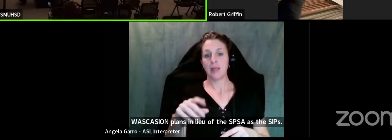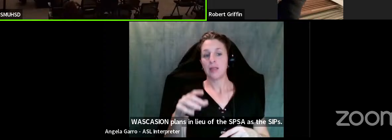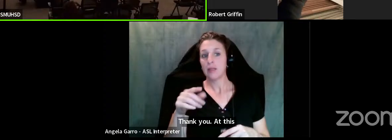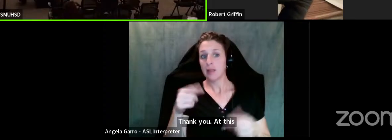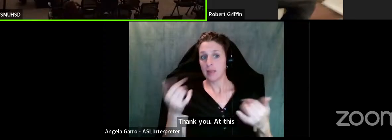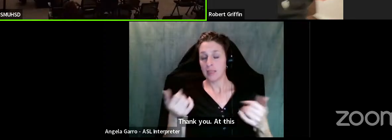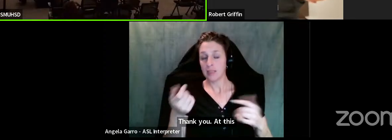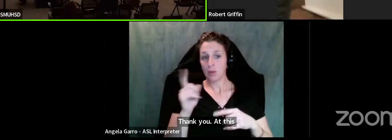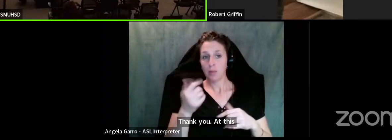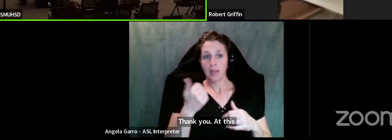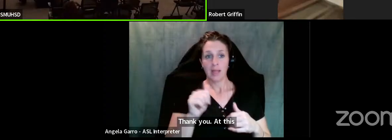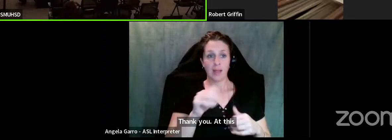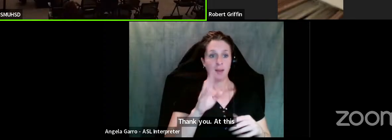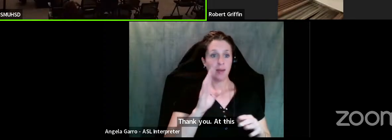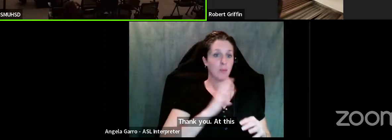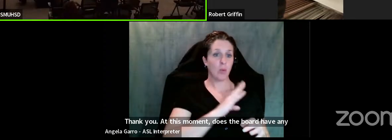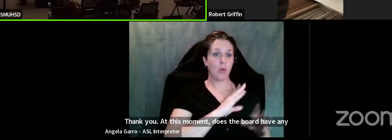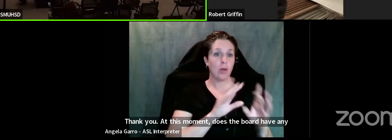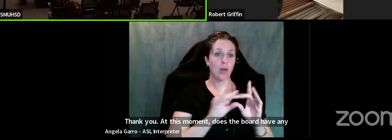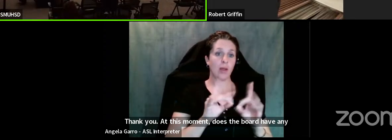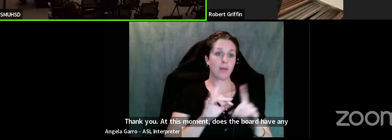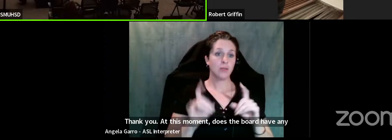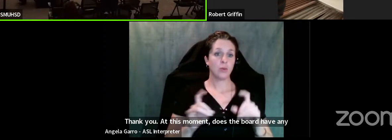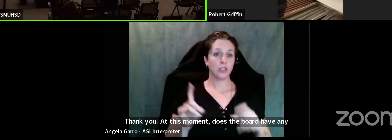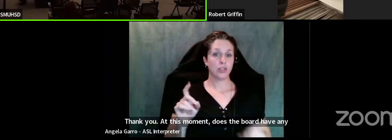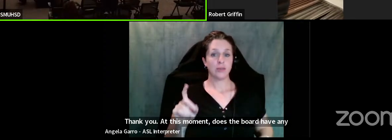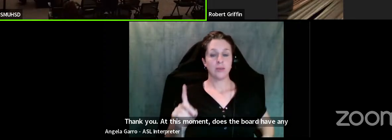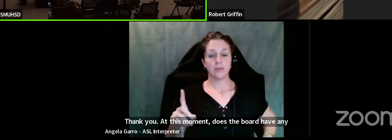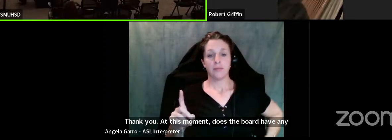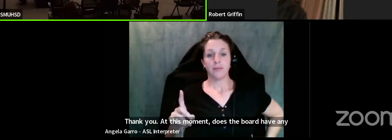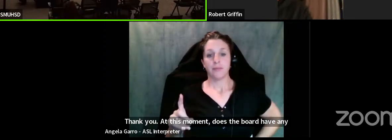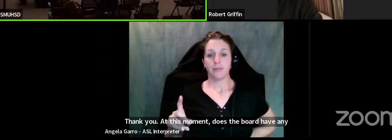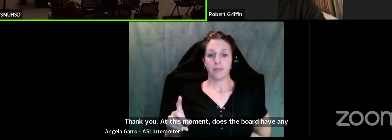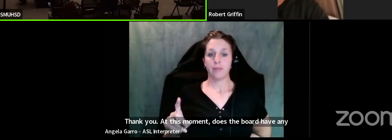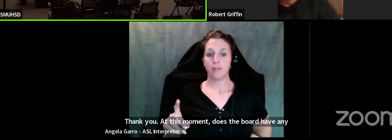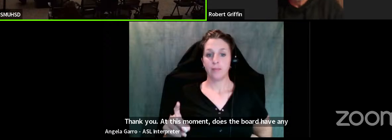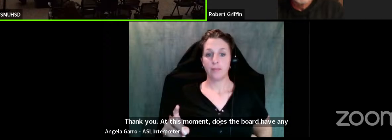have any comments or questions?